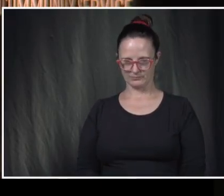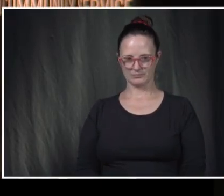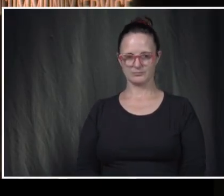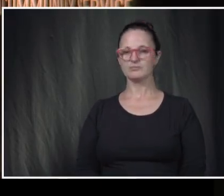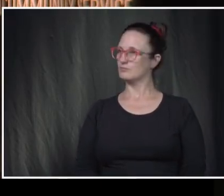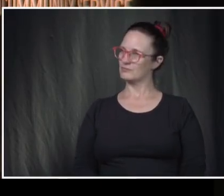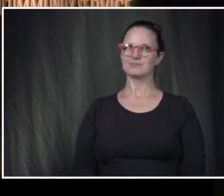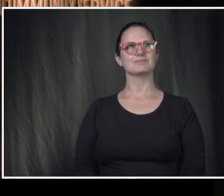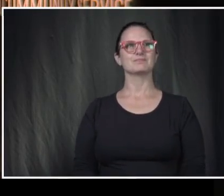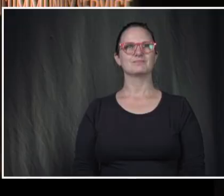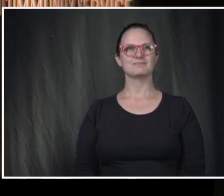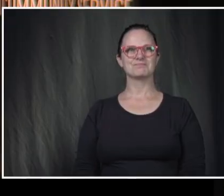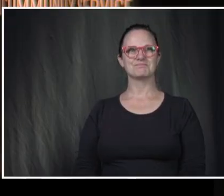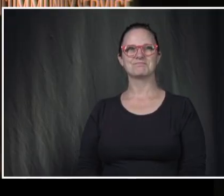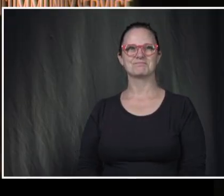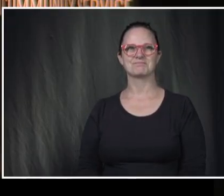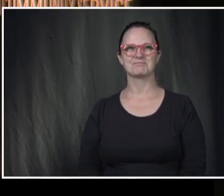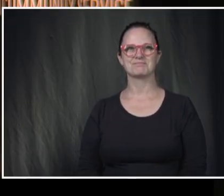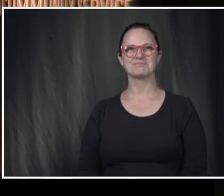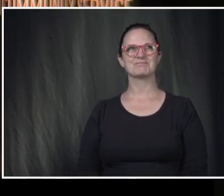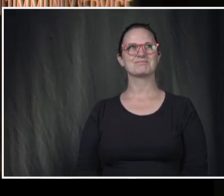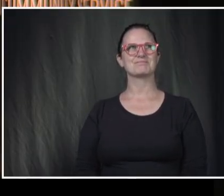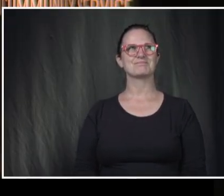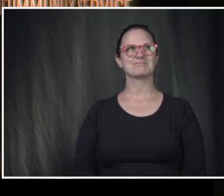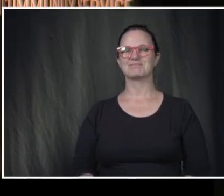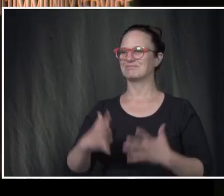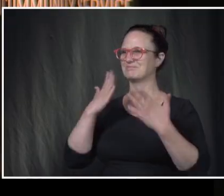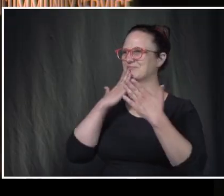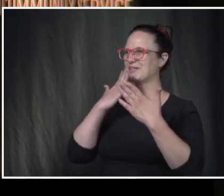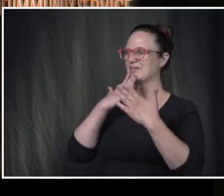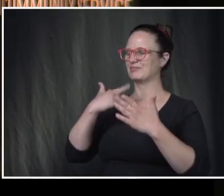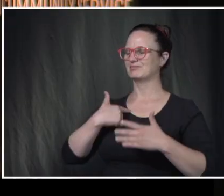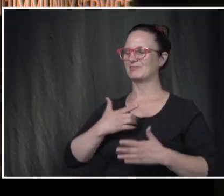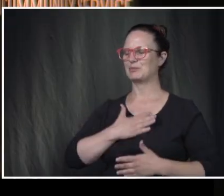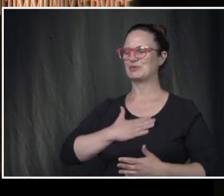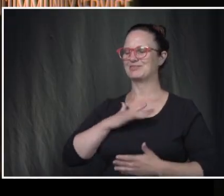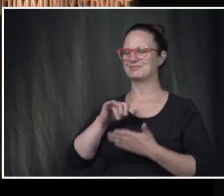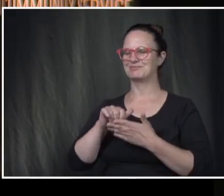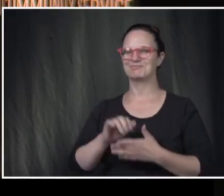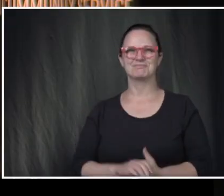Woo, woo. Thanks, Anthony. Appreciate it.